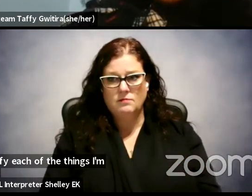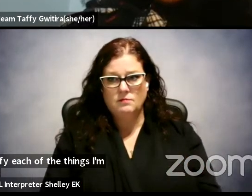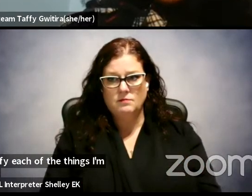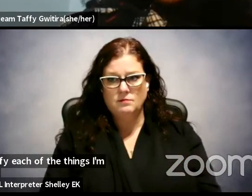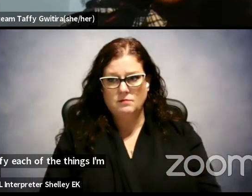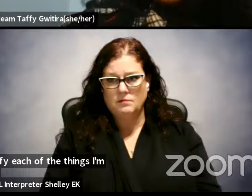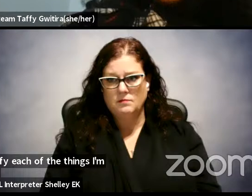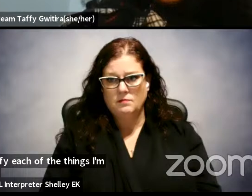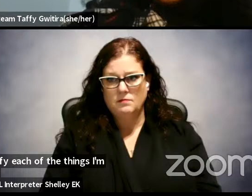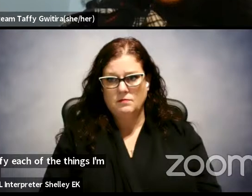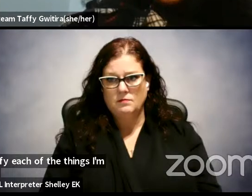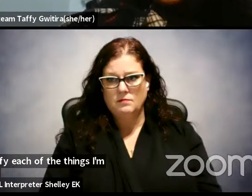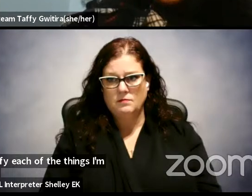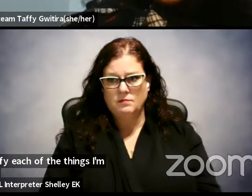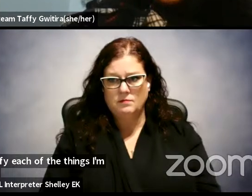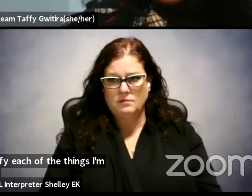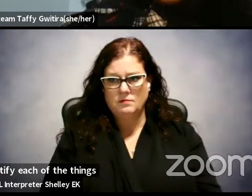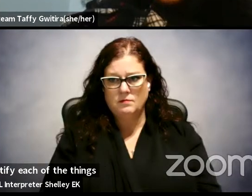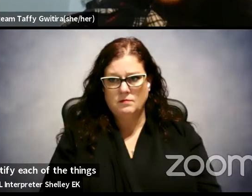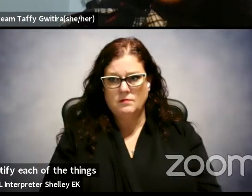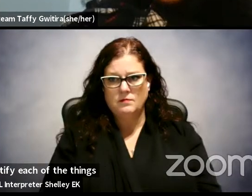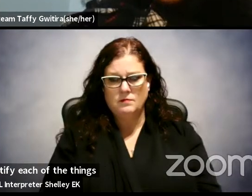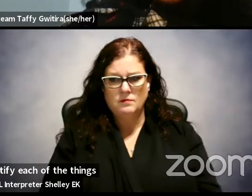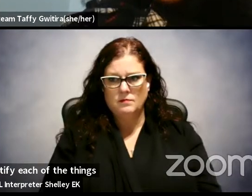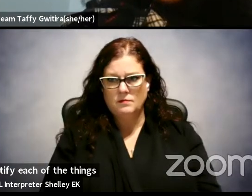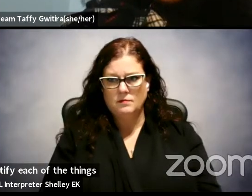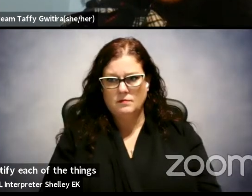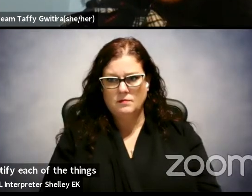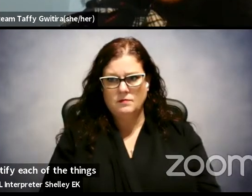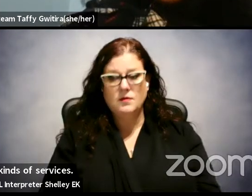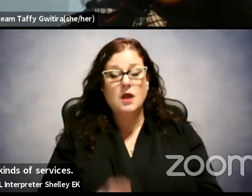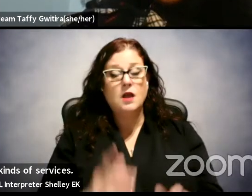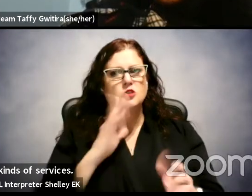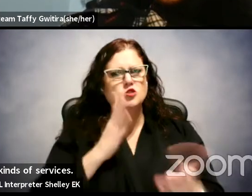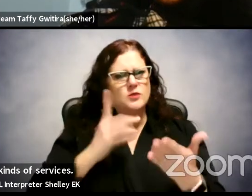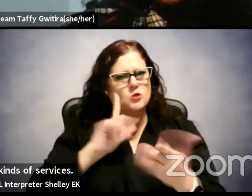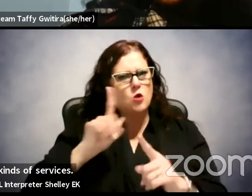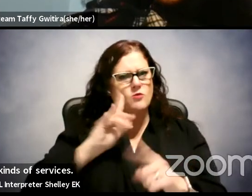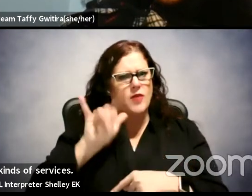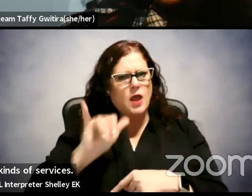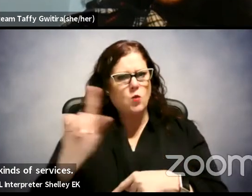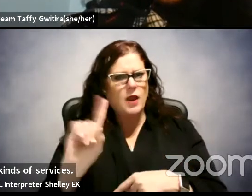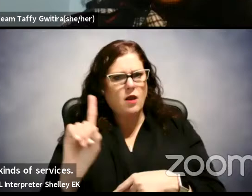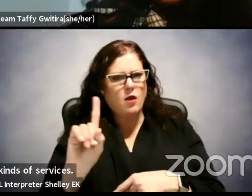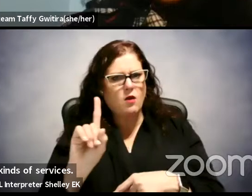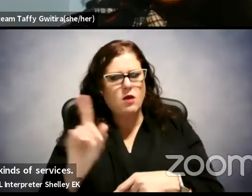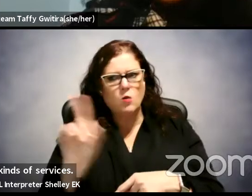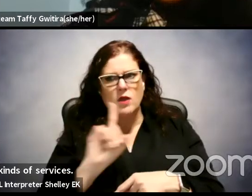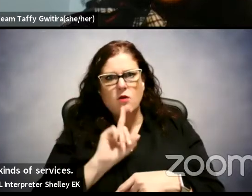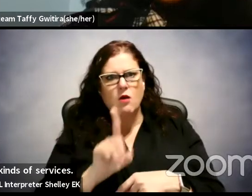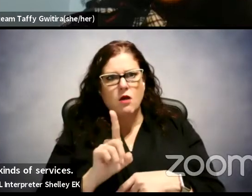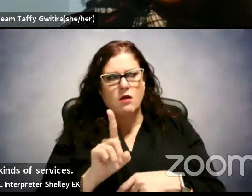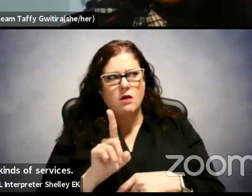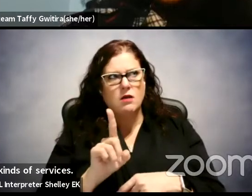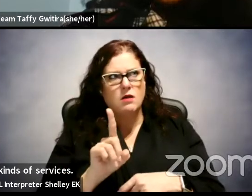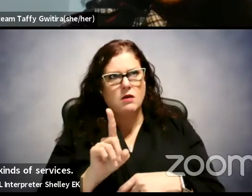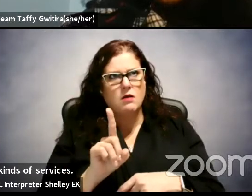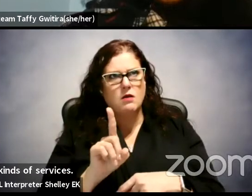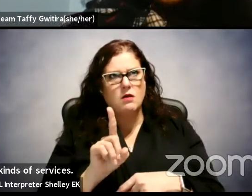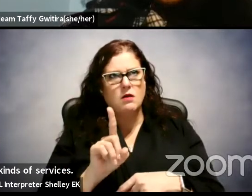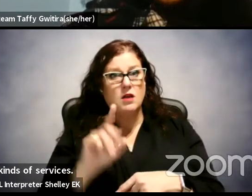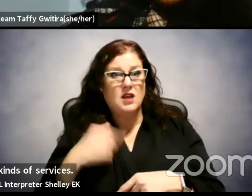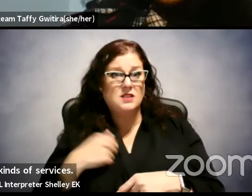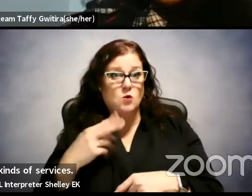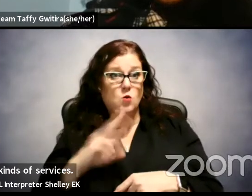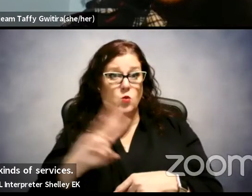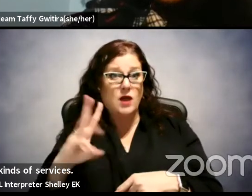of services, where would you go for that? And also is, where, it's West Humboldt Park. We don't